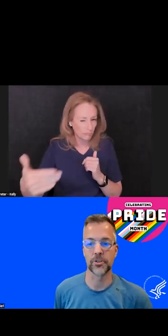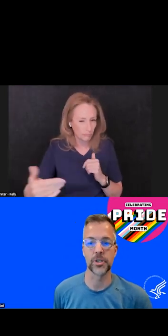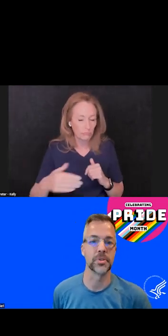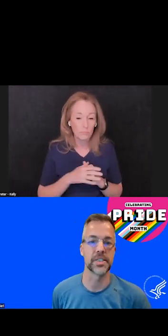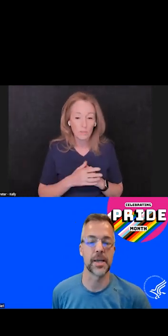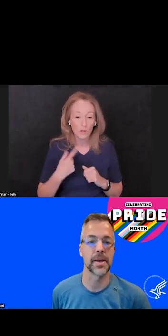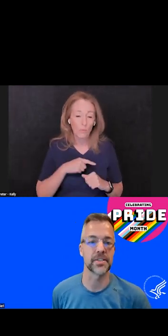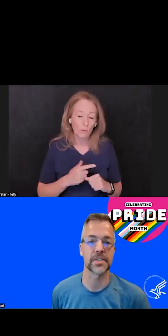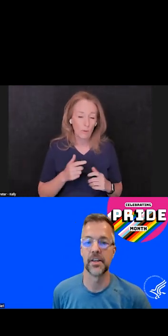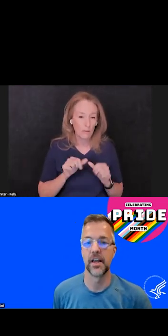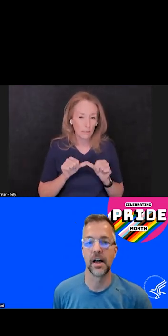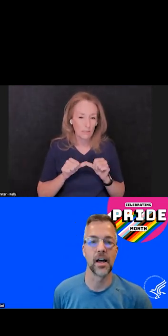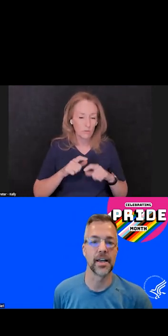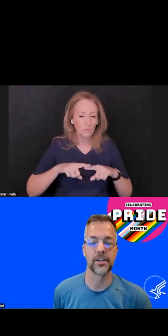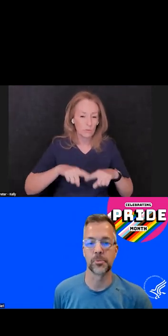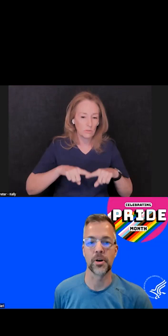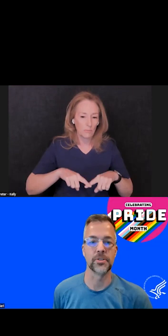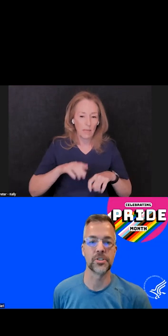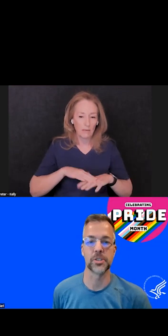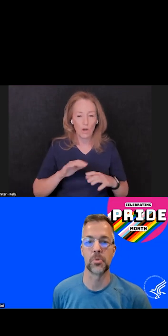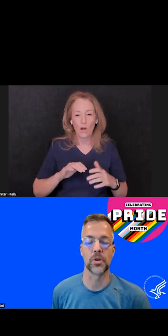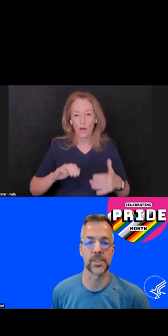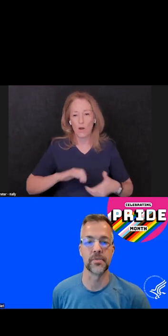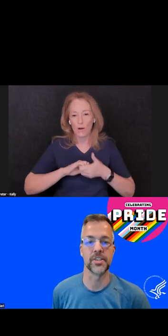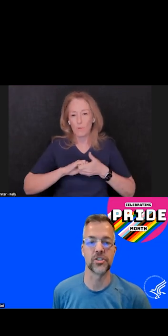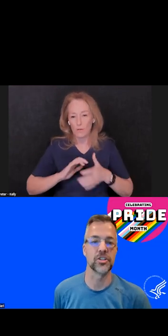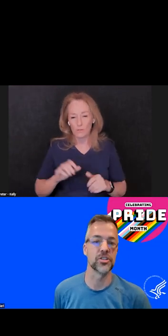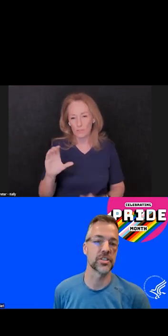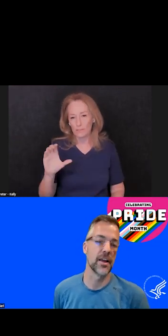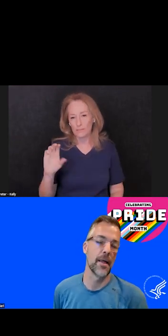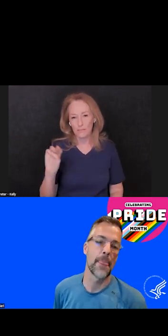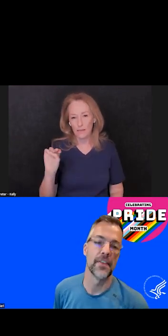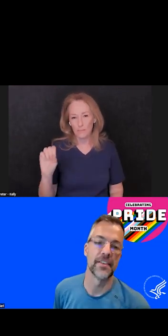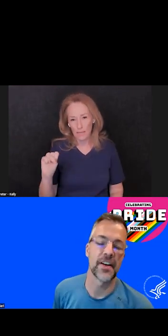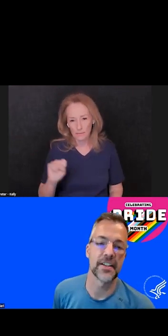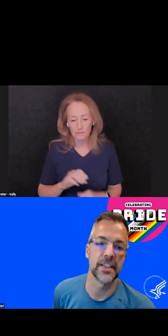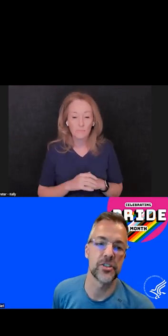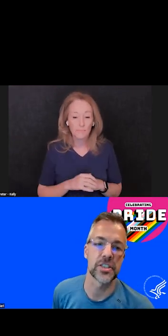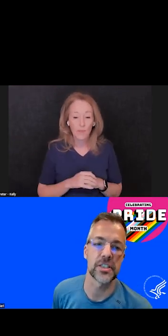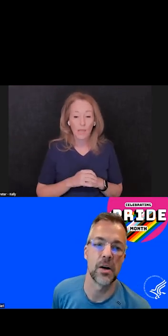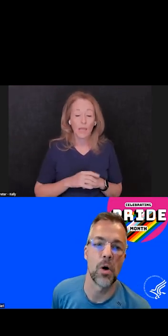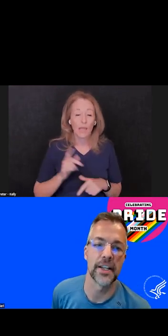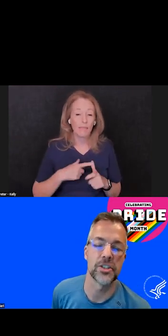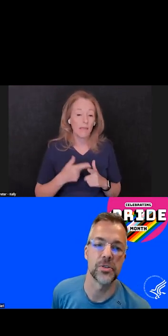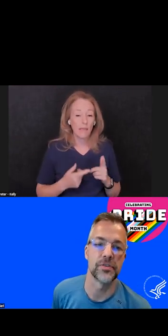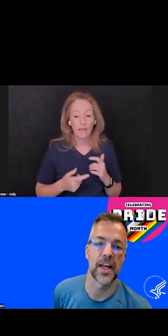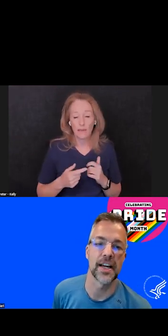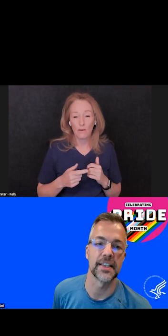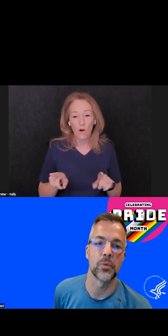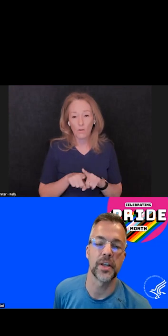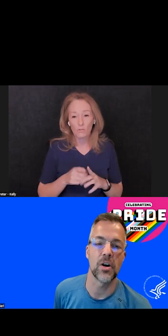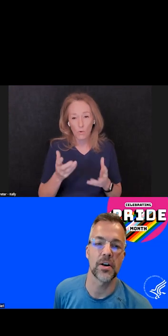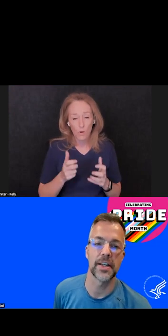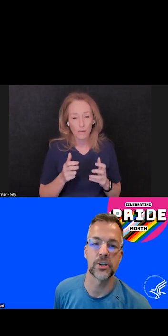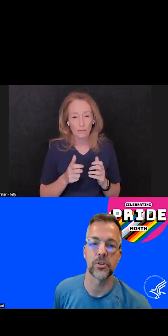our partnership with CMS and other partners to support some of these changes. And then finally, just I wanted to flag